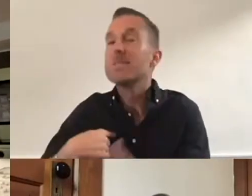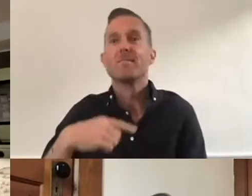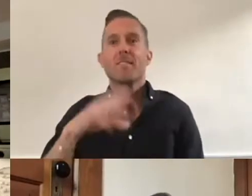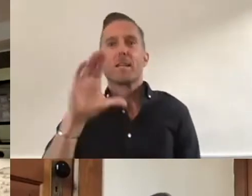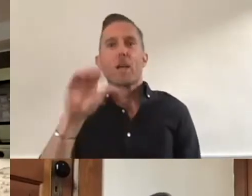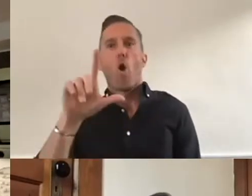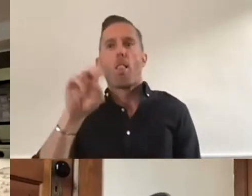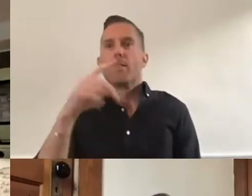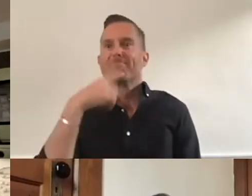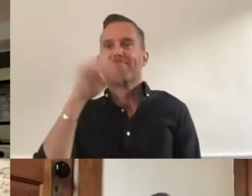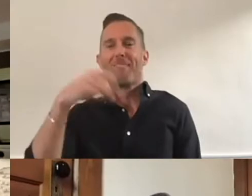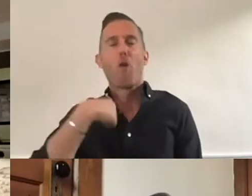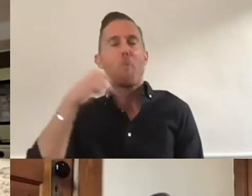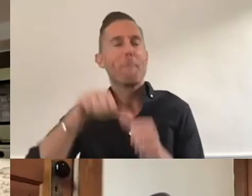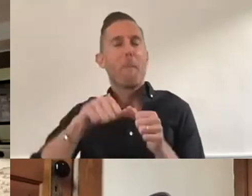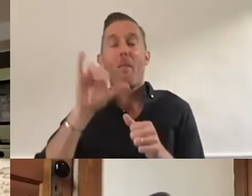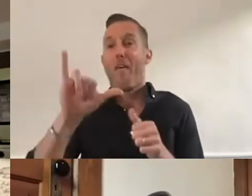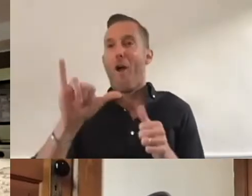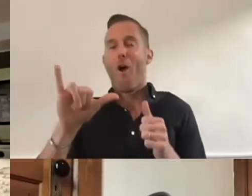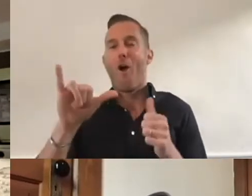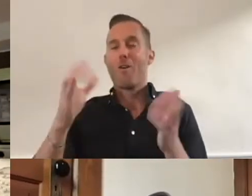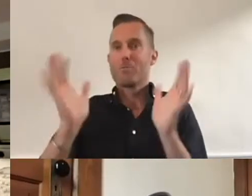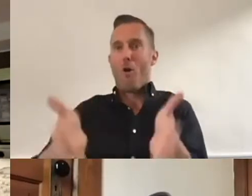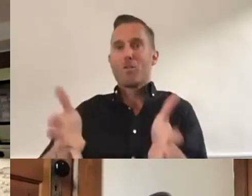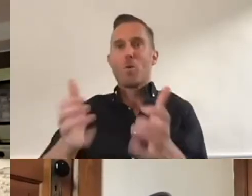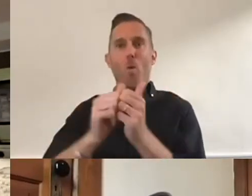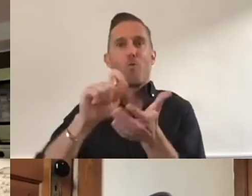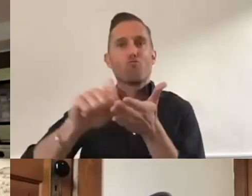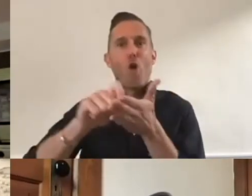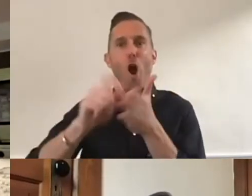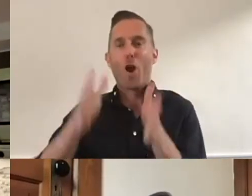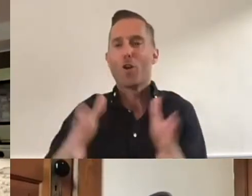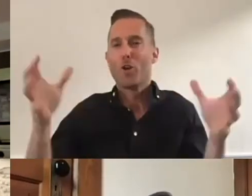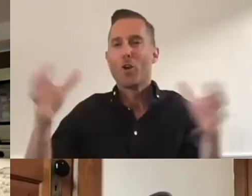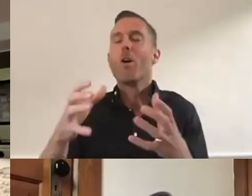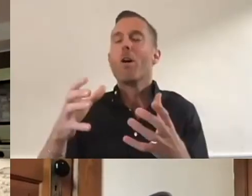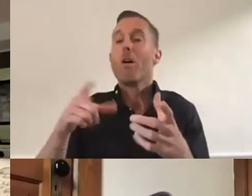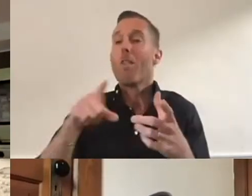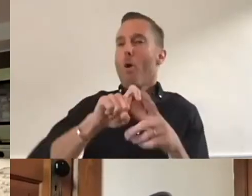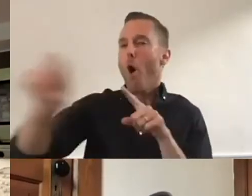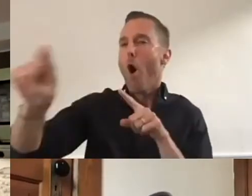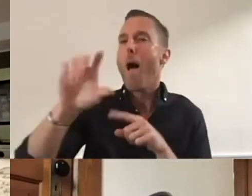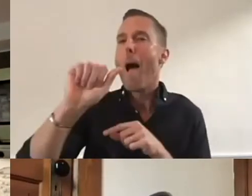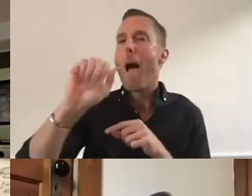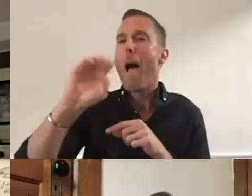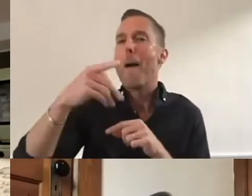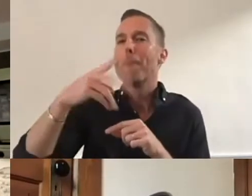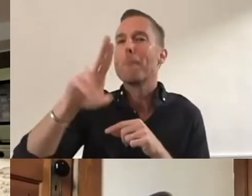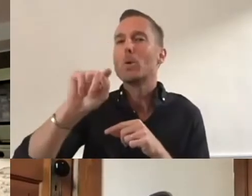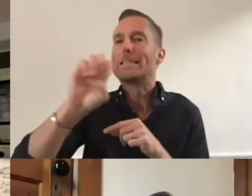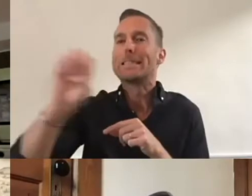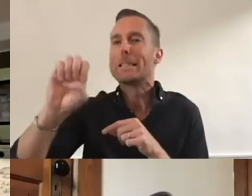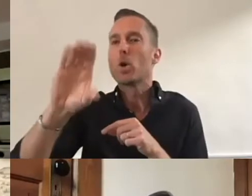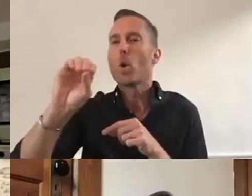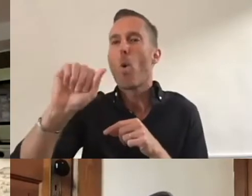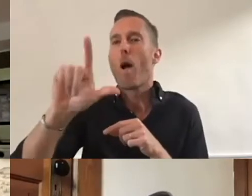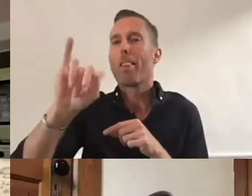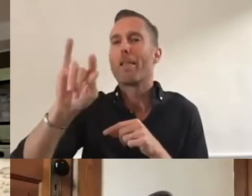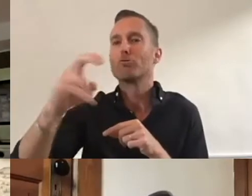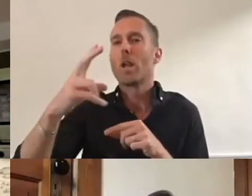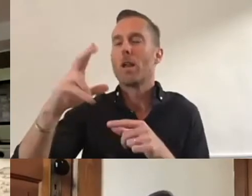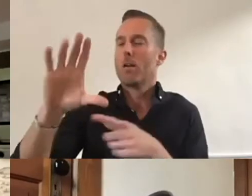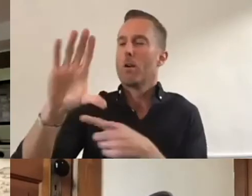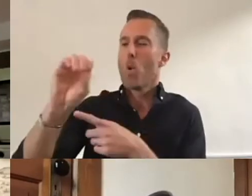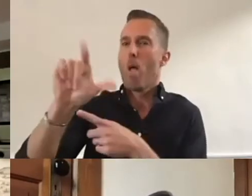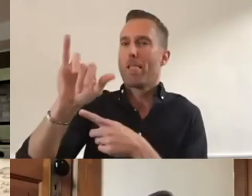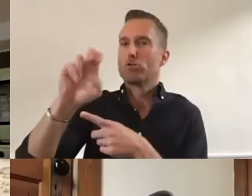call that the writers had with the Amputee Coalition, who consulted on this character like it was yesterday, and it was